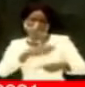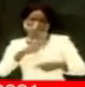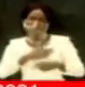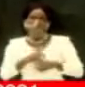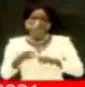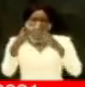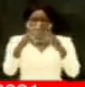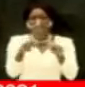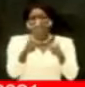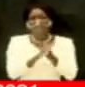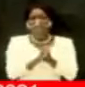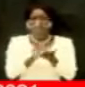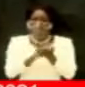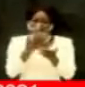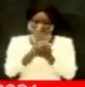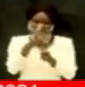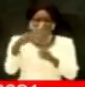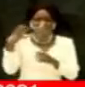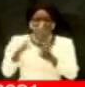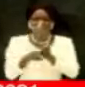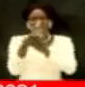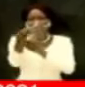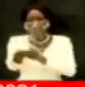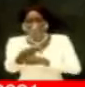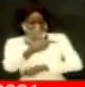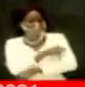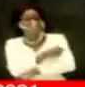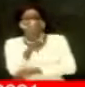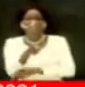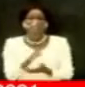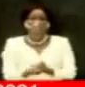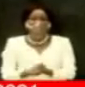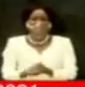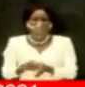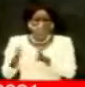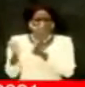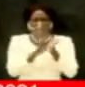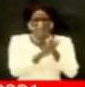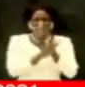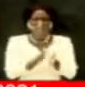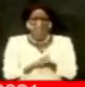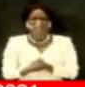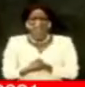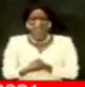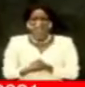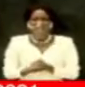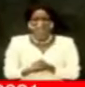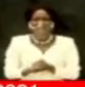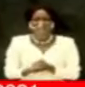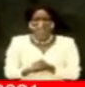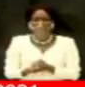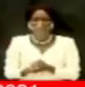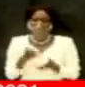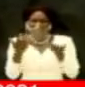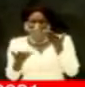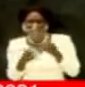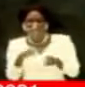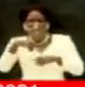to get vaccinated. When you talk about side effects, if you ask me, because I am the living